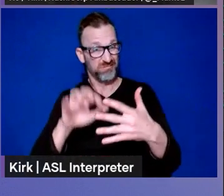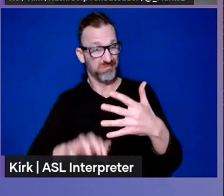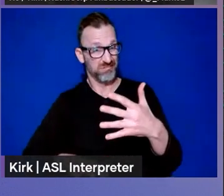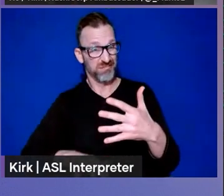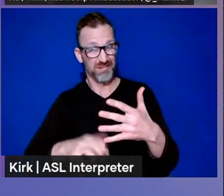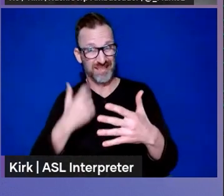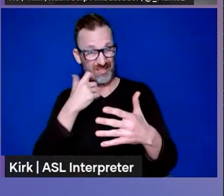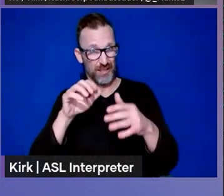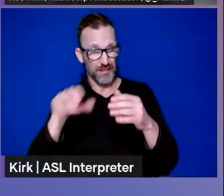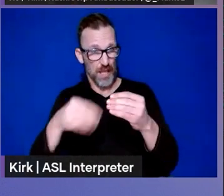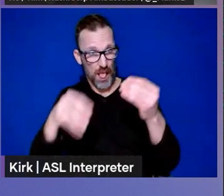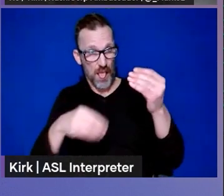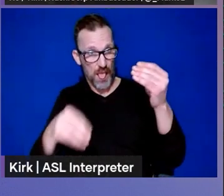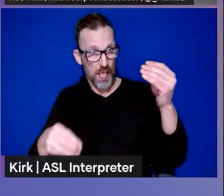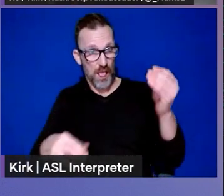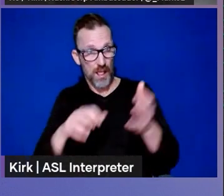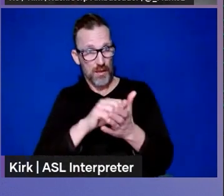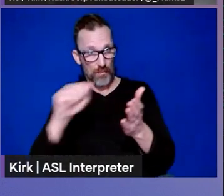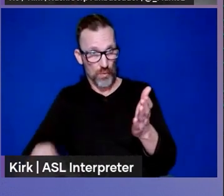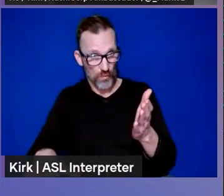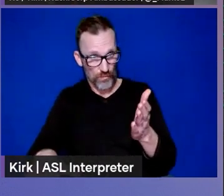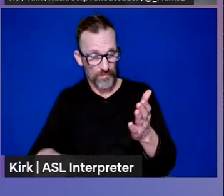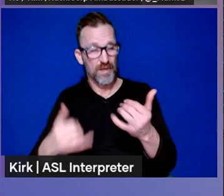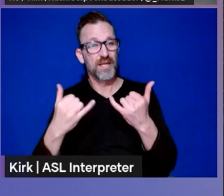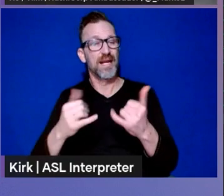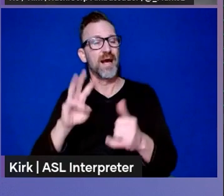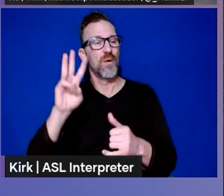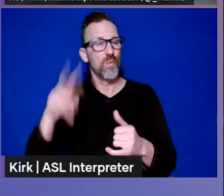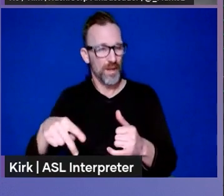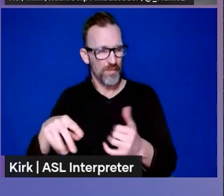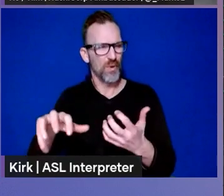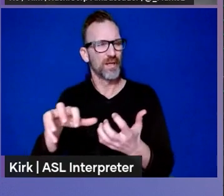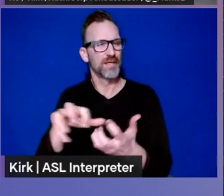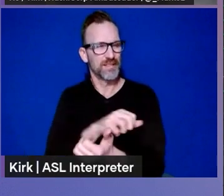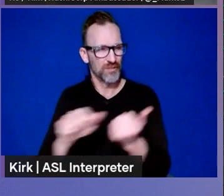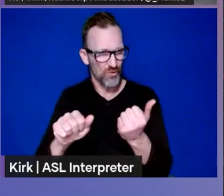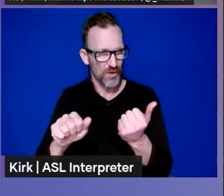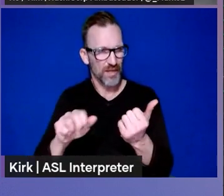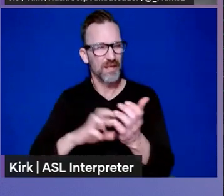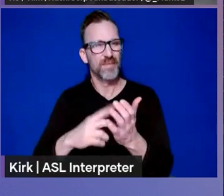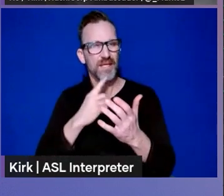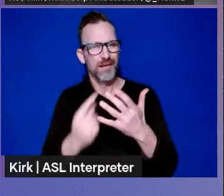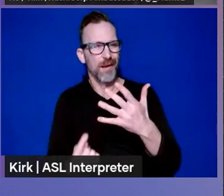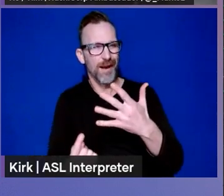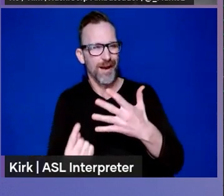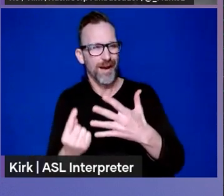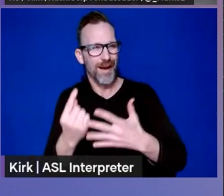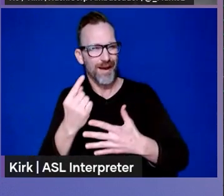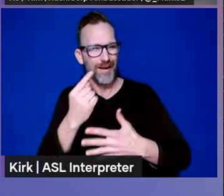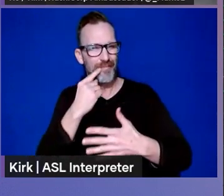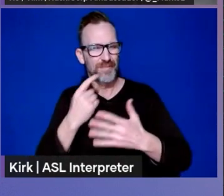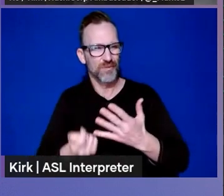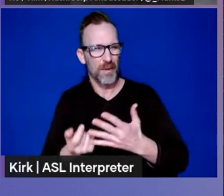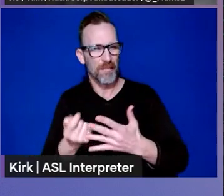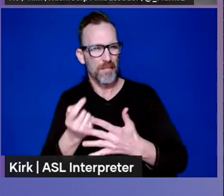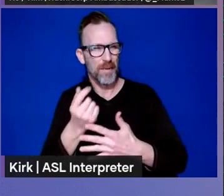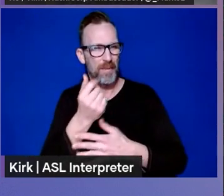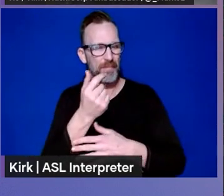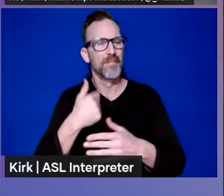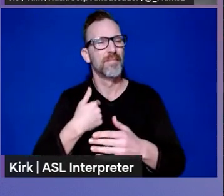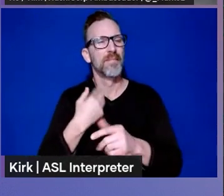you just need to execute waypoint destroy. So it's an opposite command to up. So I'm using an auto approve here.